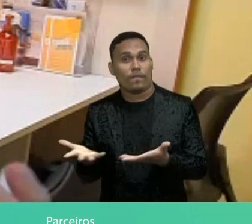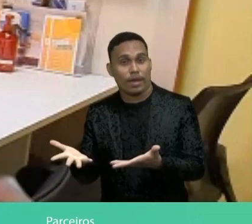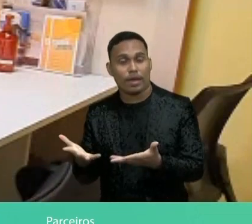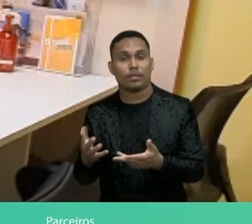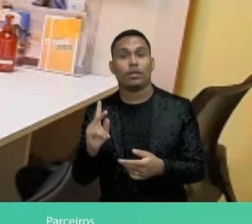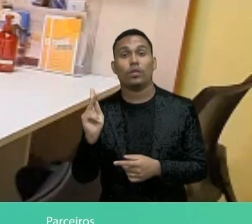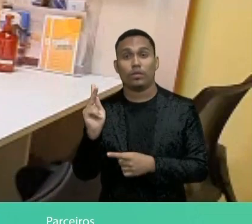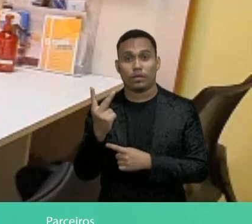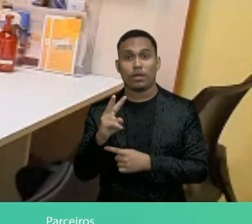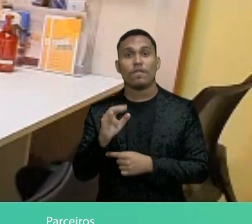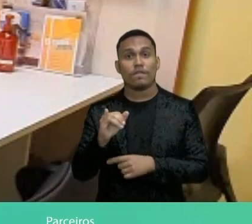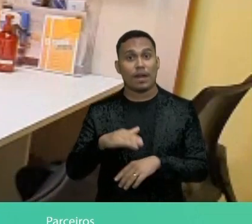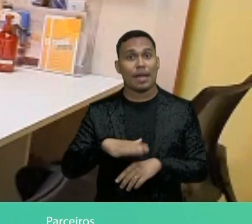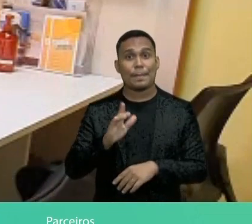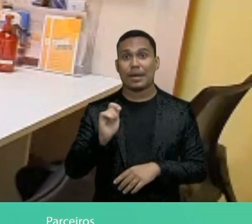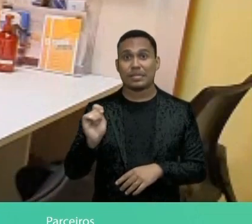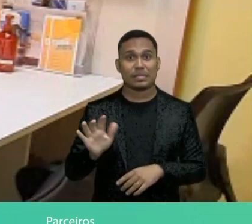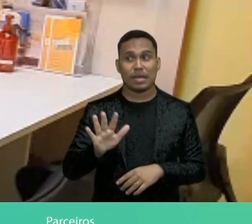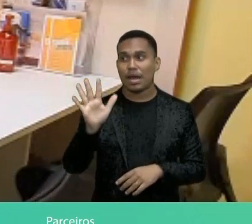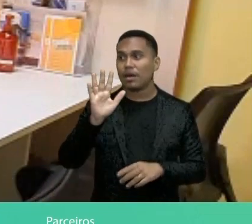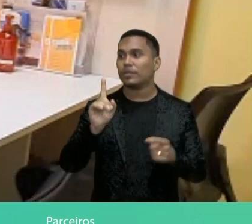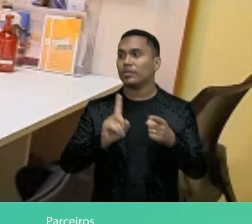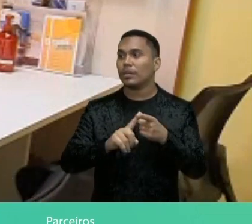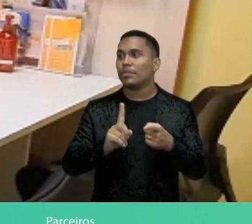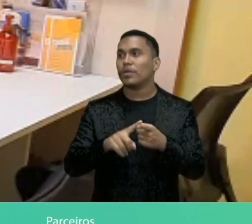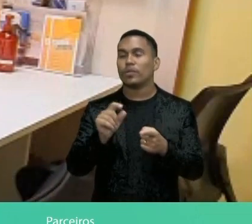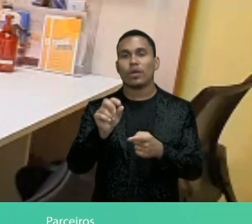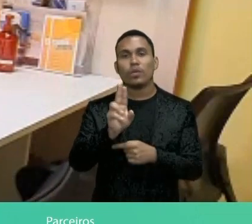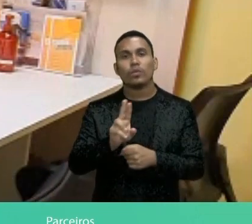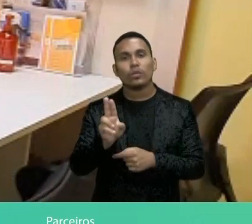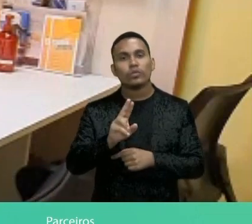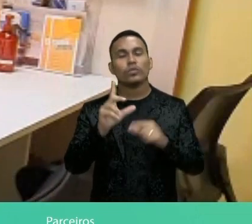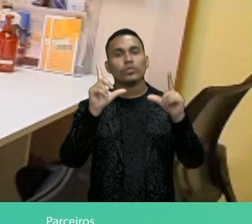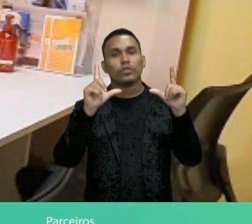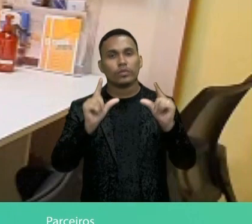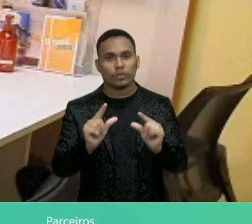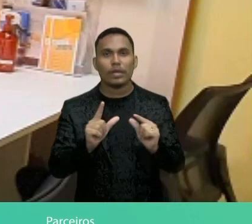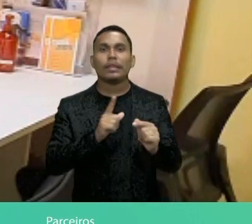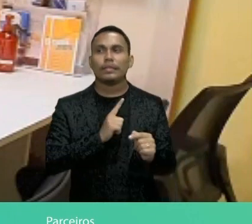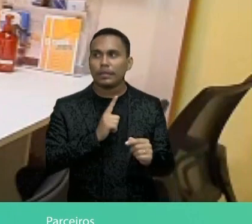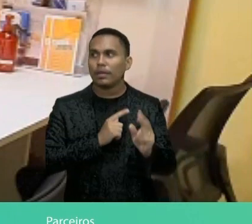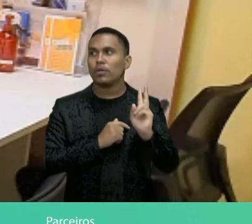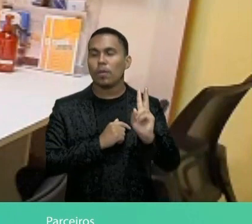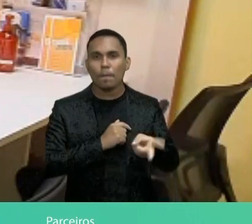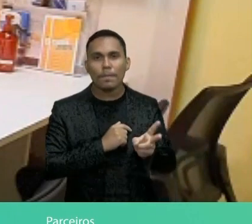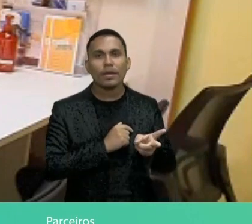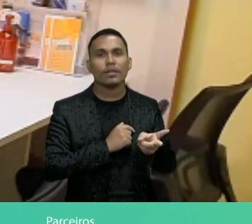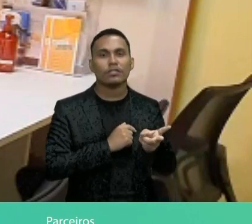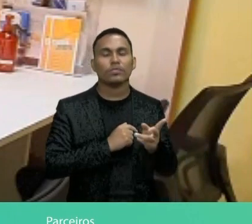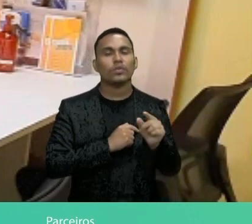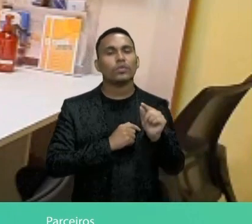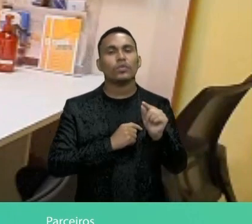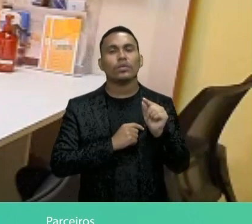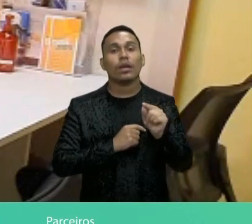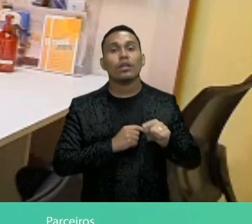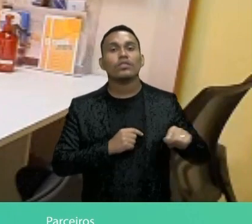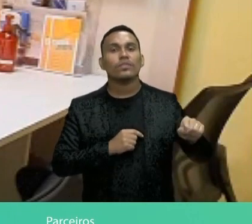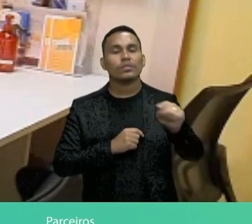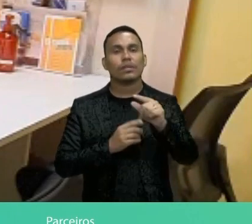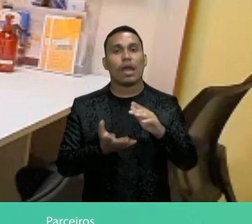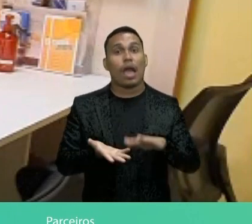the offer of the oxygen, but also there is the same effect